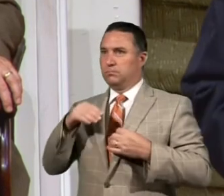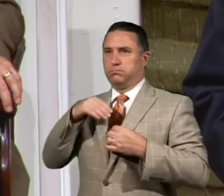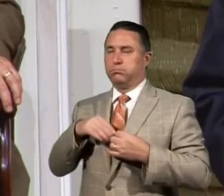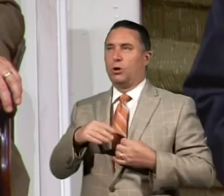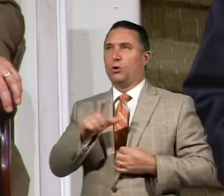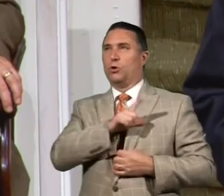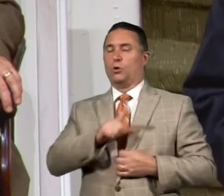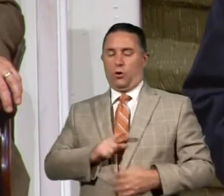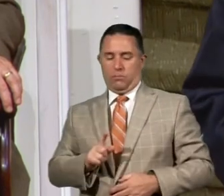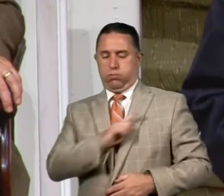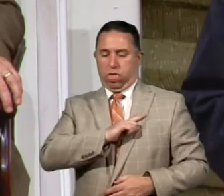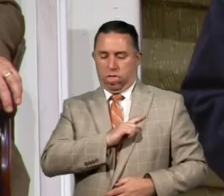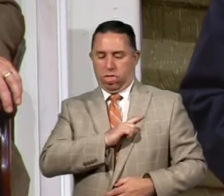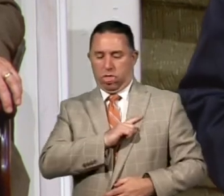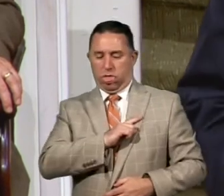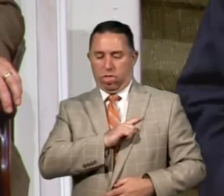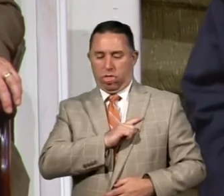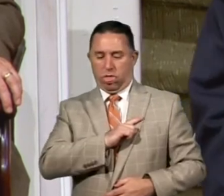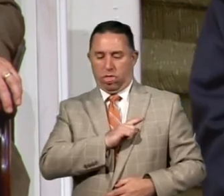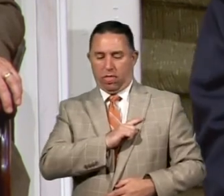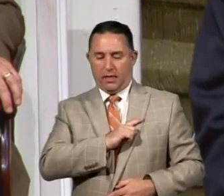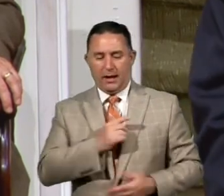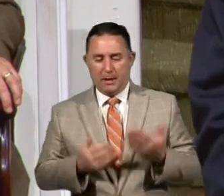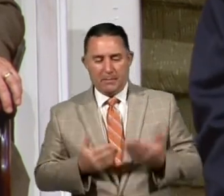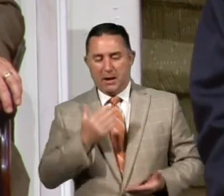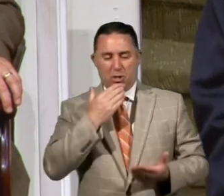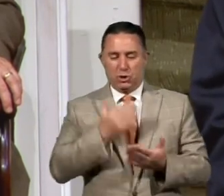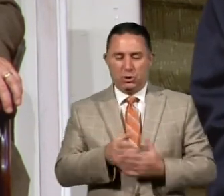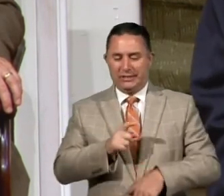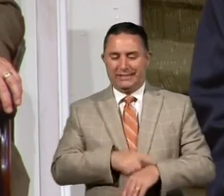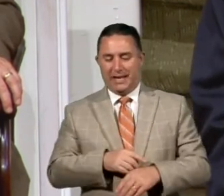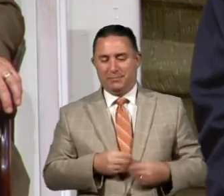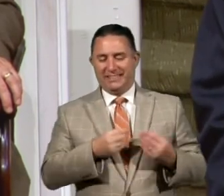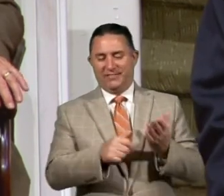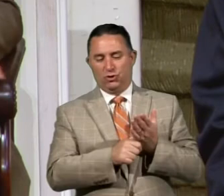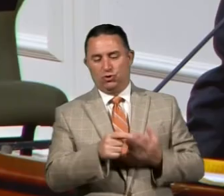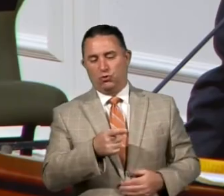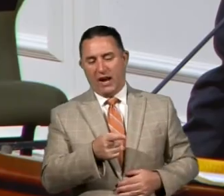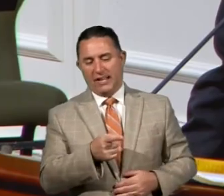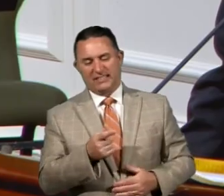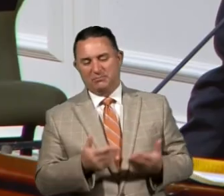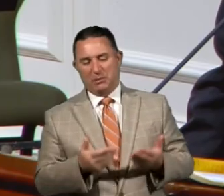Lord spoke to my heart and said, probably not a good time to give her one.